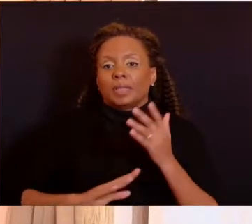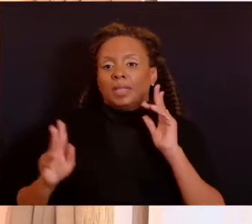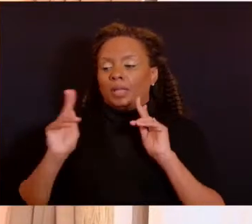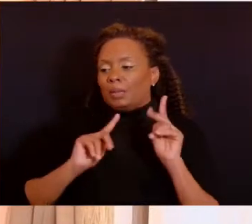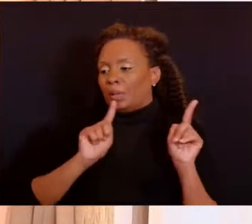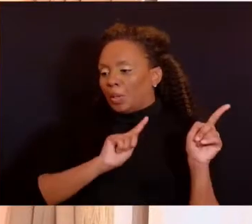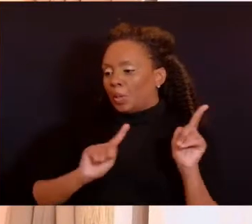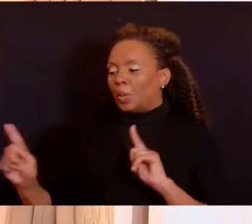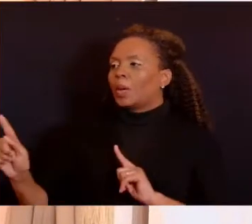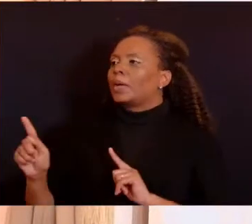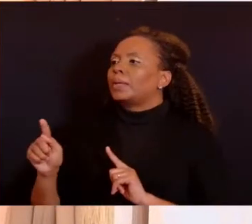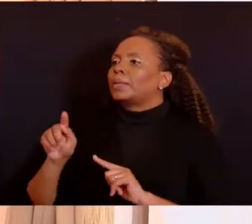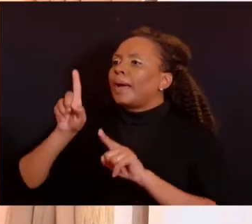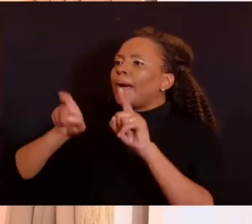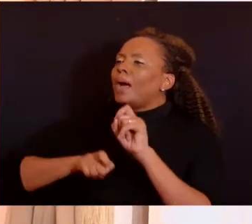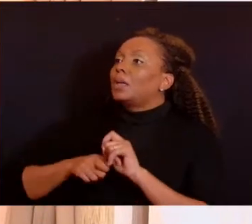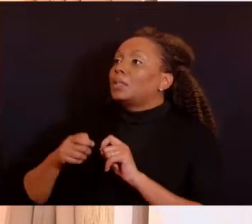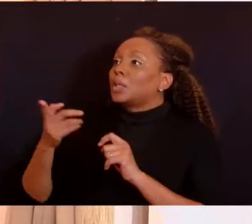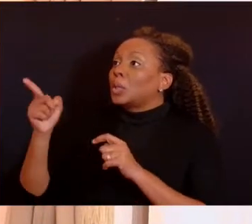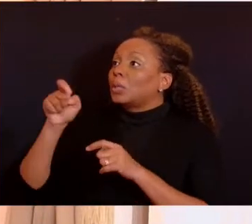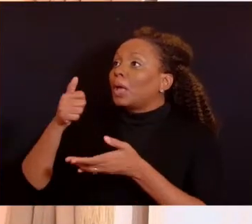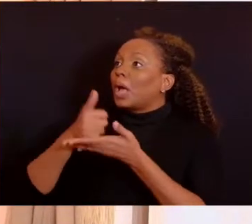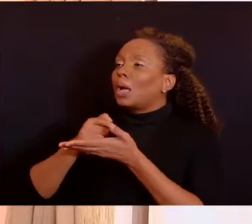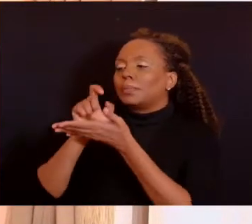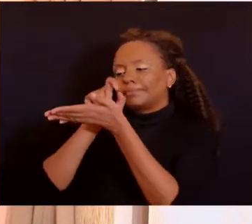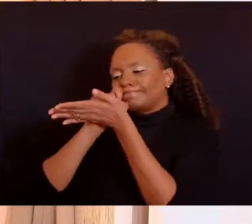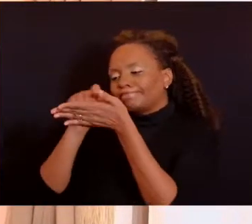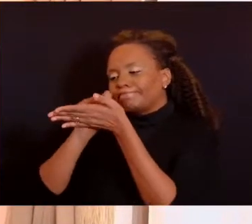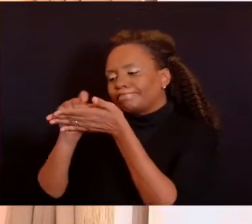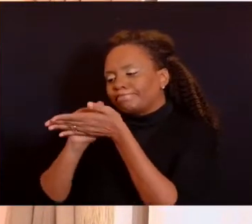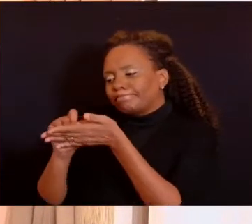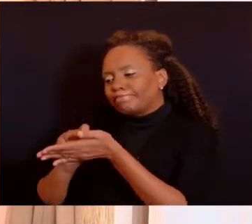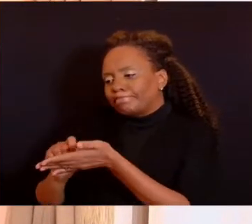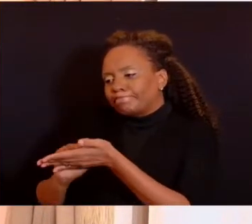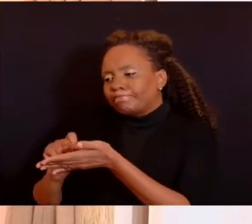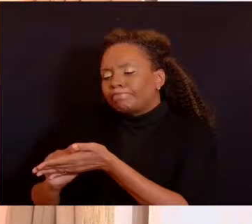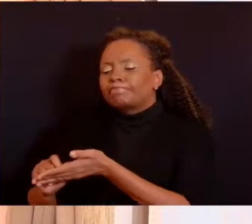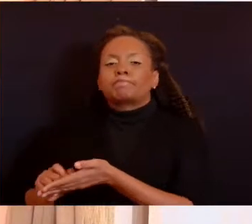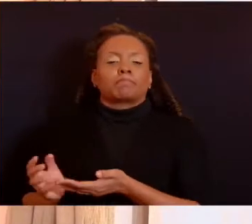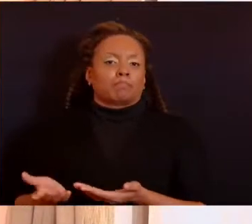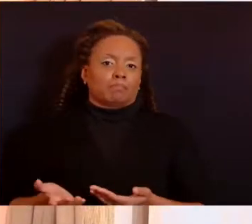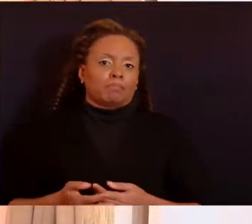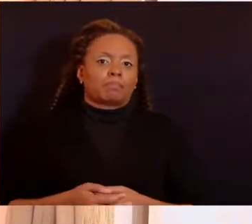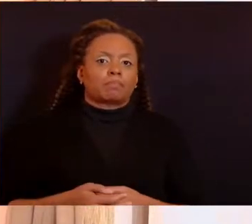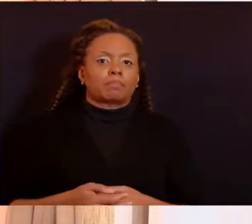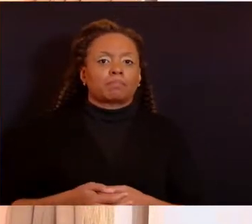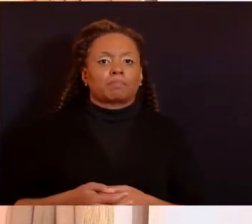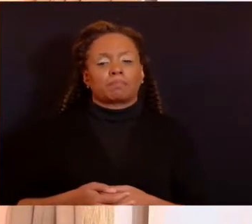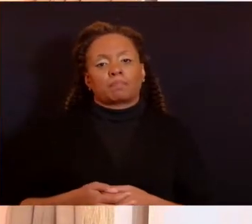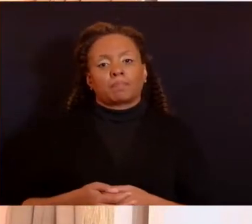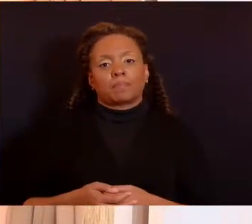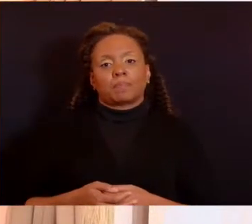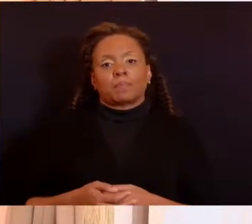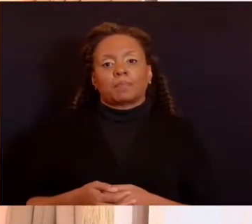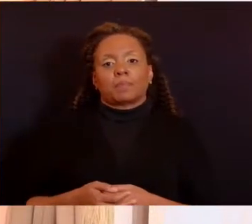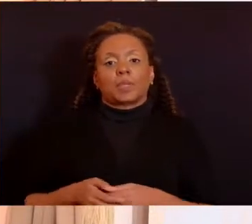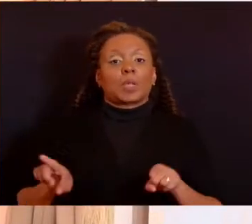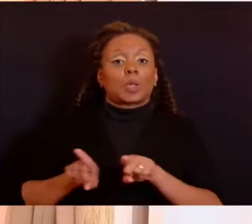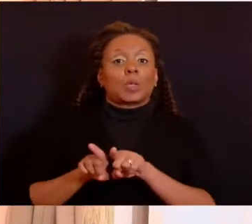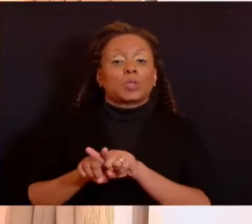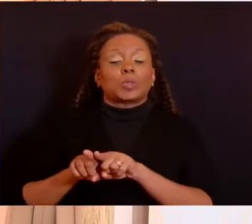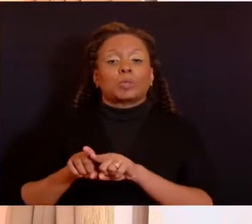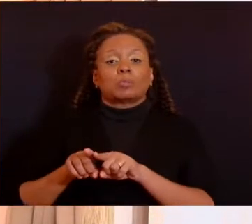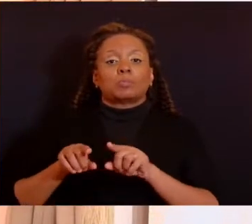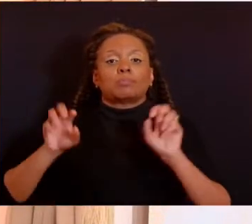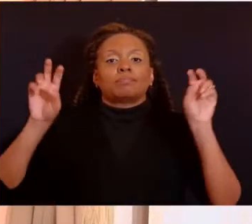damage assessments that will allow us to be able to do things in an orderly way. We also, as I said, we had the roving team moving